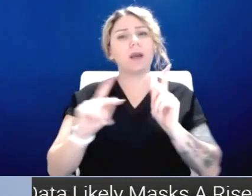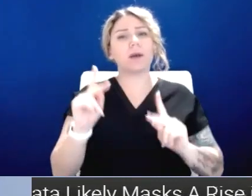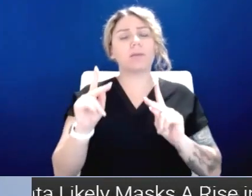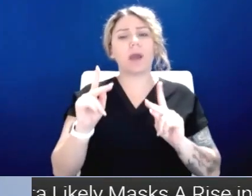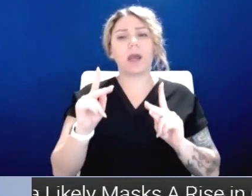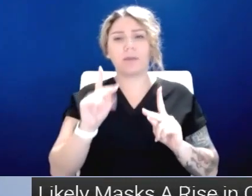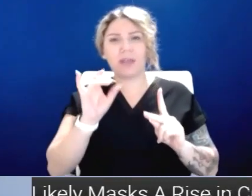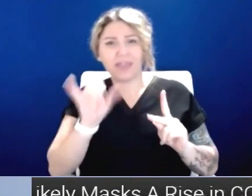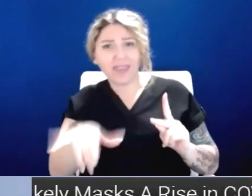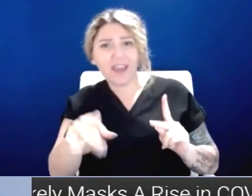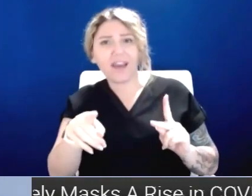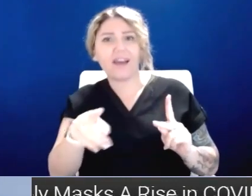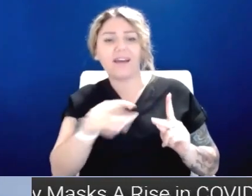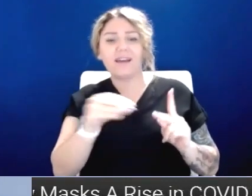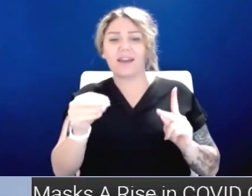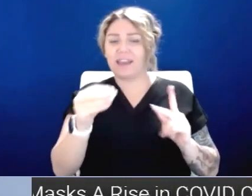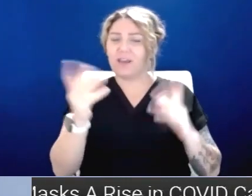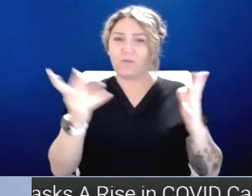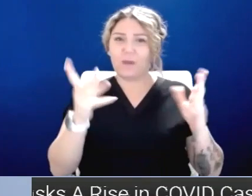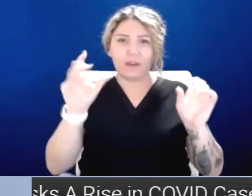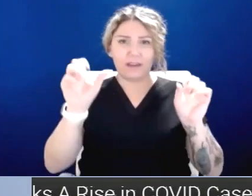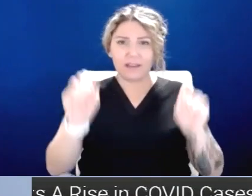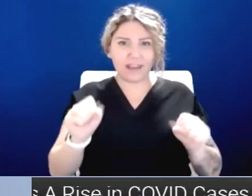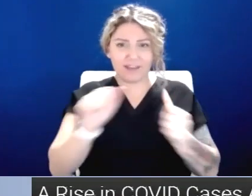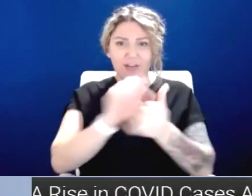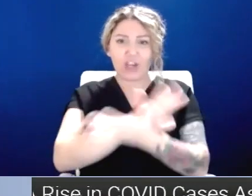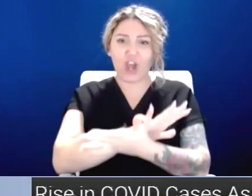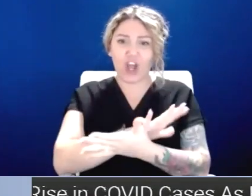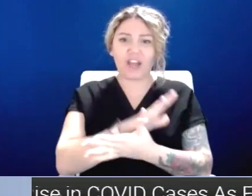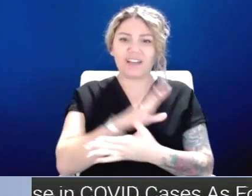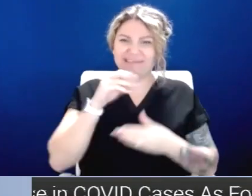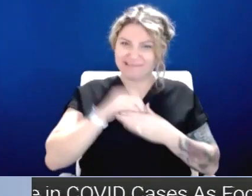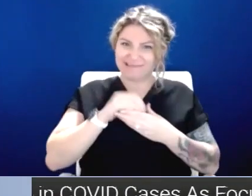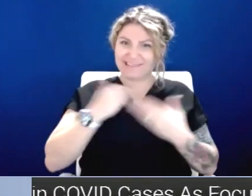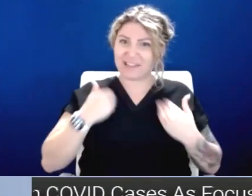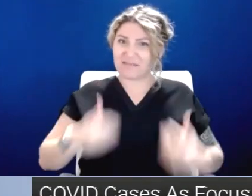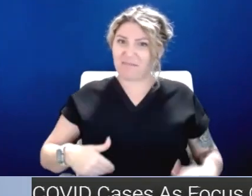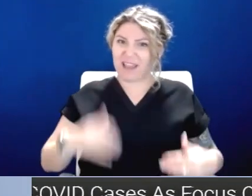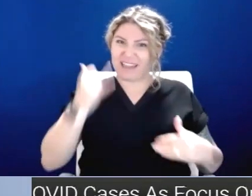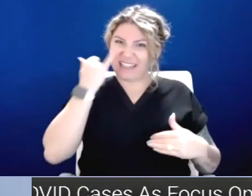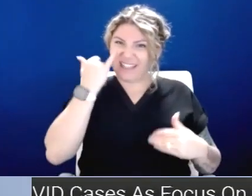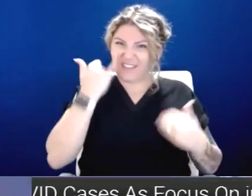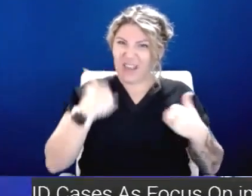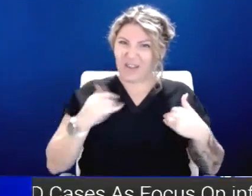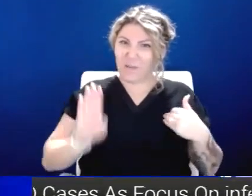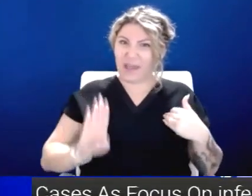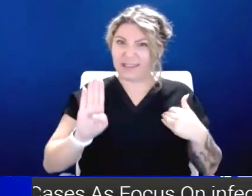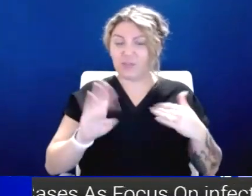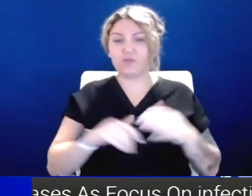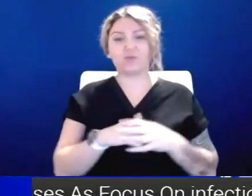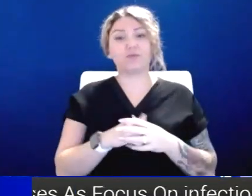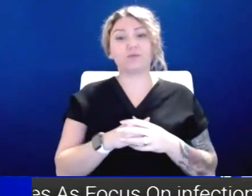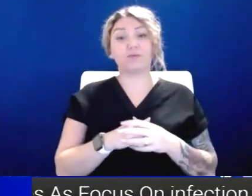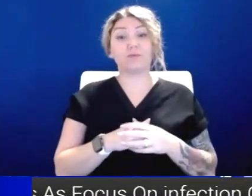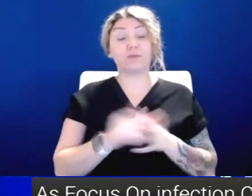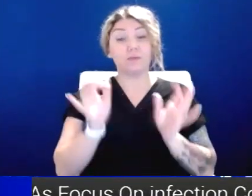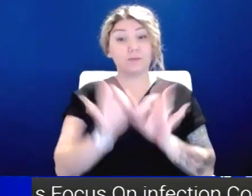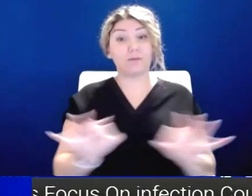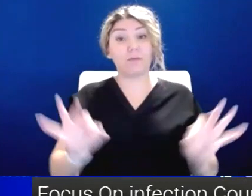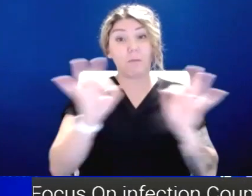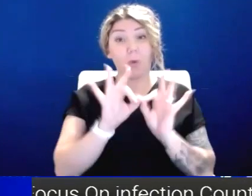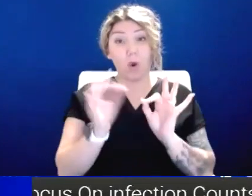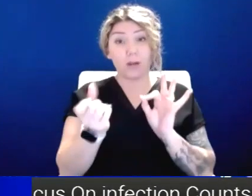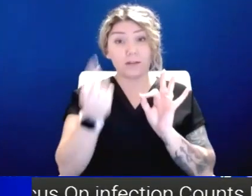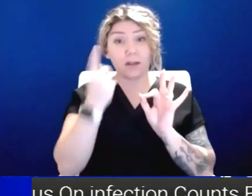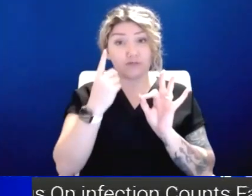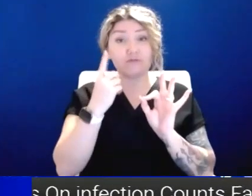that and what it could cause inside the body if you do get that bacteria. Yeah, I think it's important to understand, as Dr.